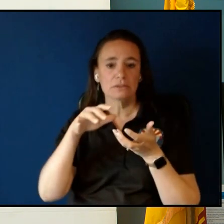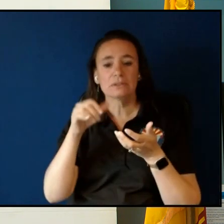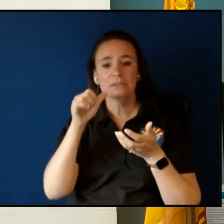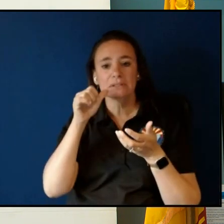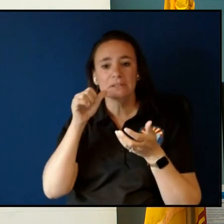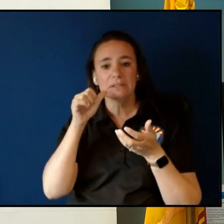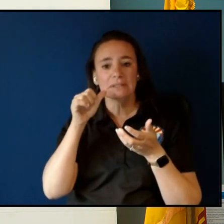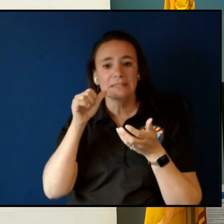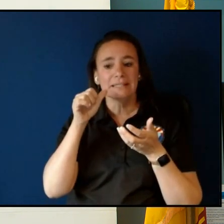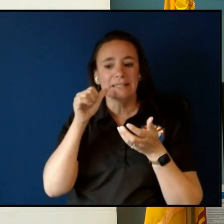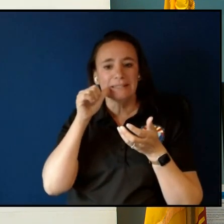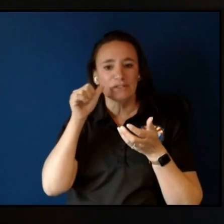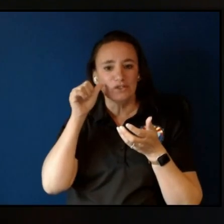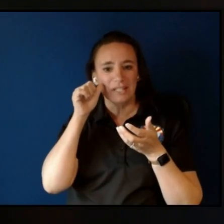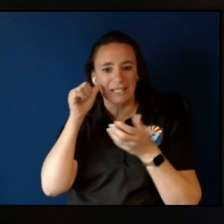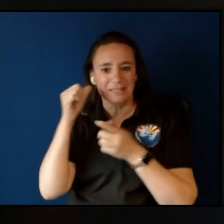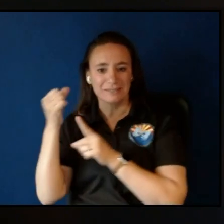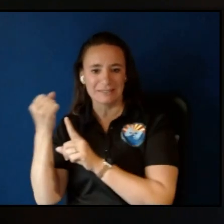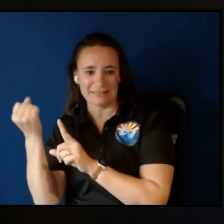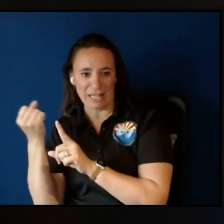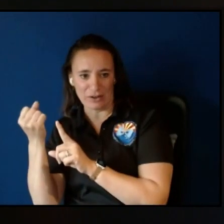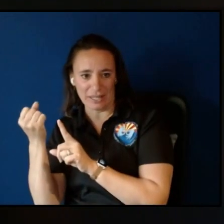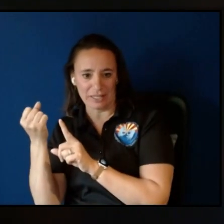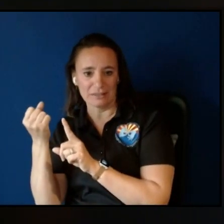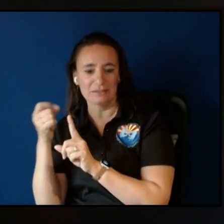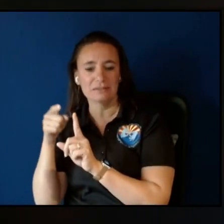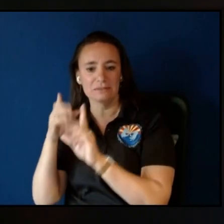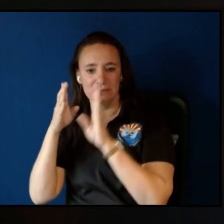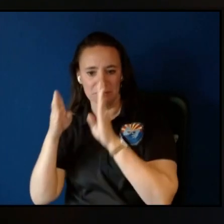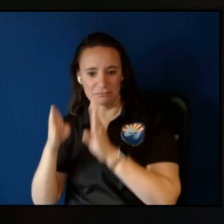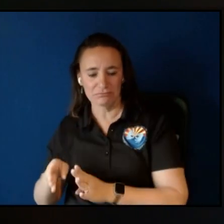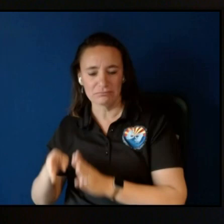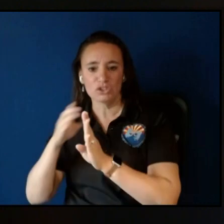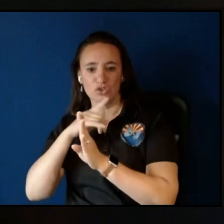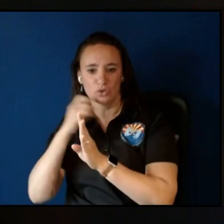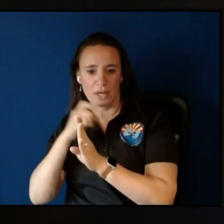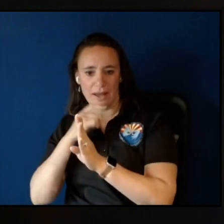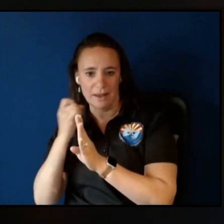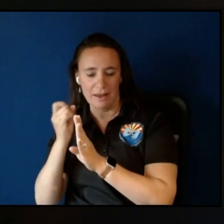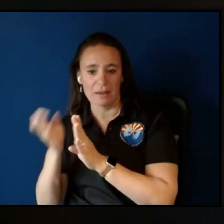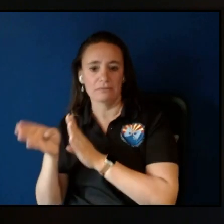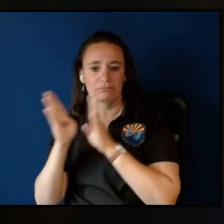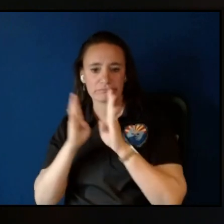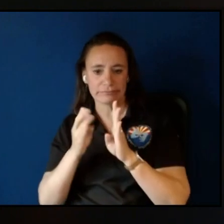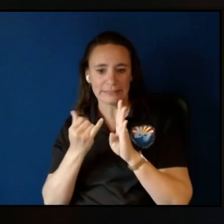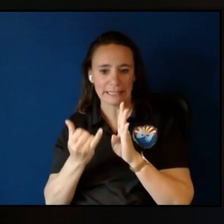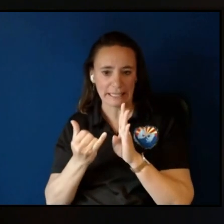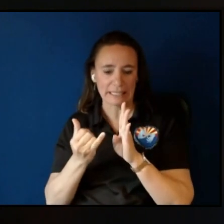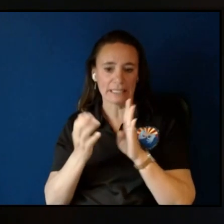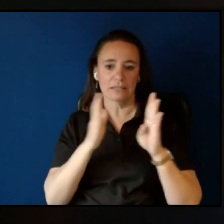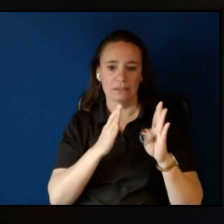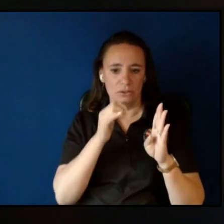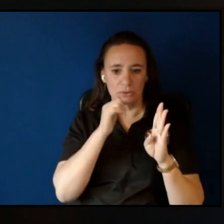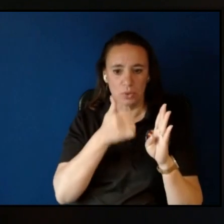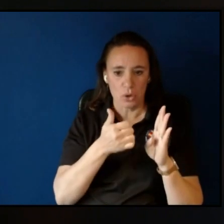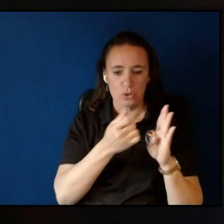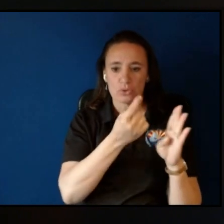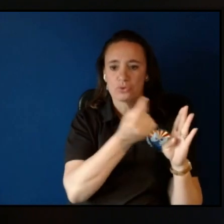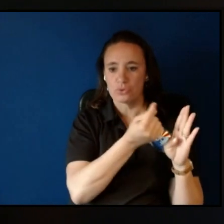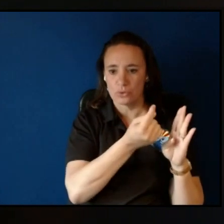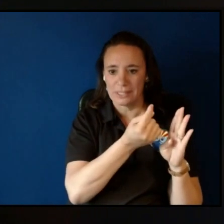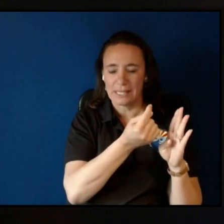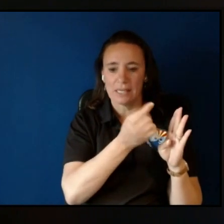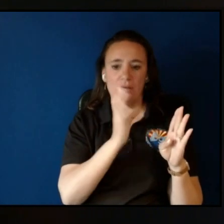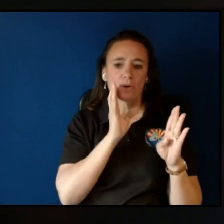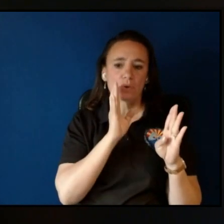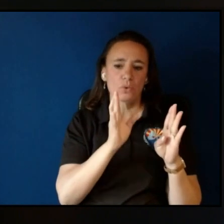out of that dry period and we got into a very dry scenario. But as we go through today, tomorrow, and Tuesday, we pick up very